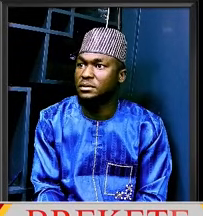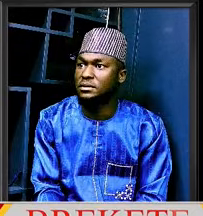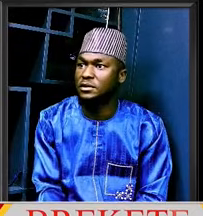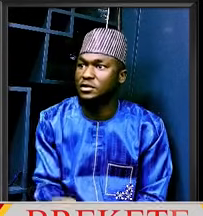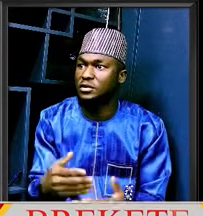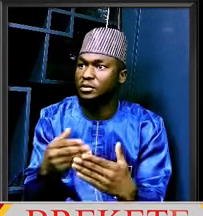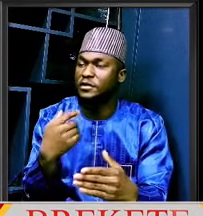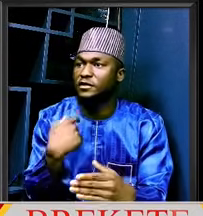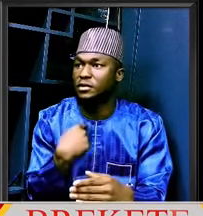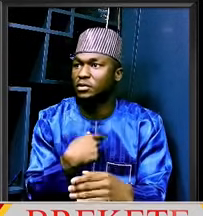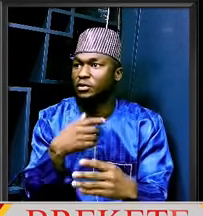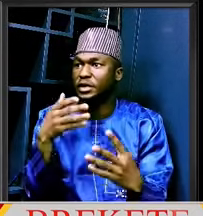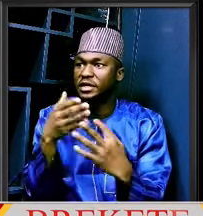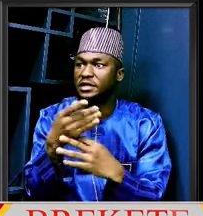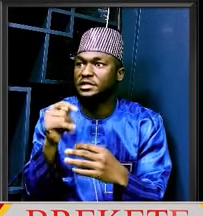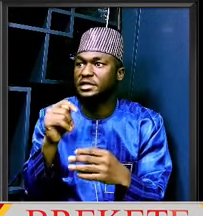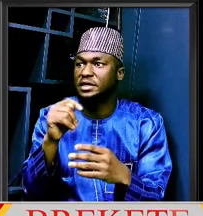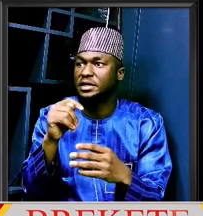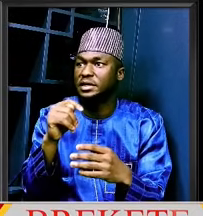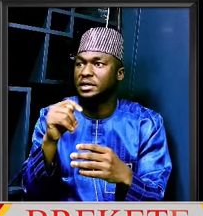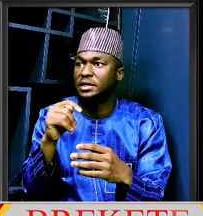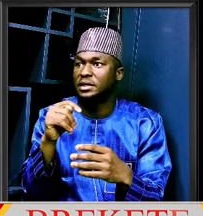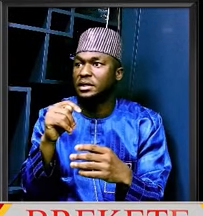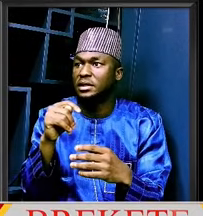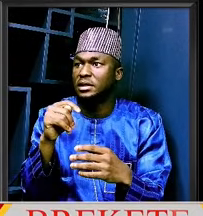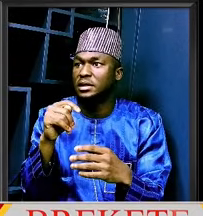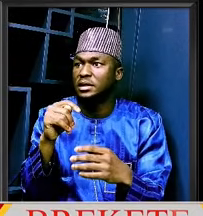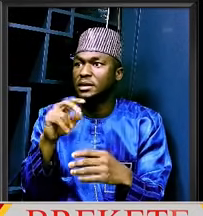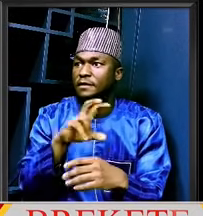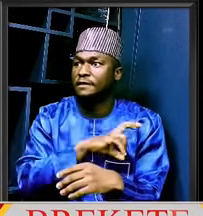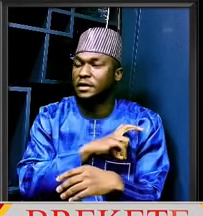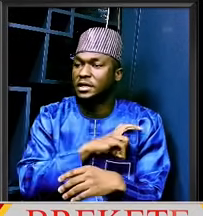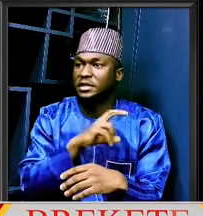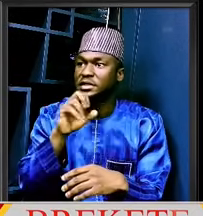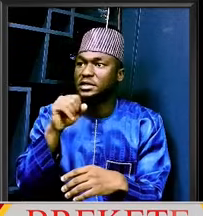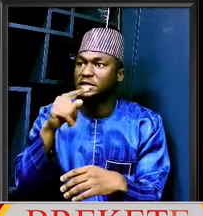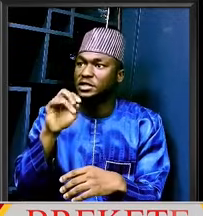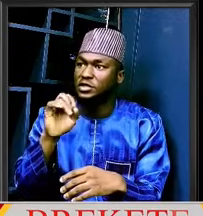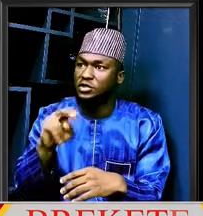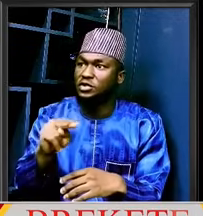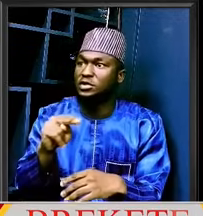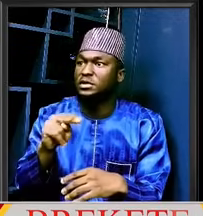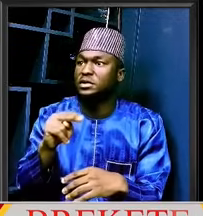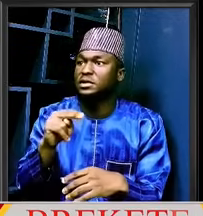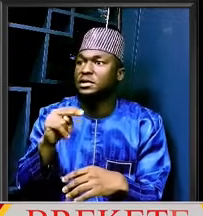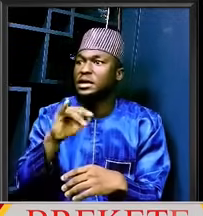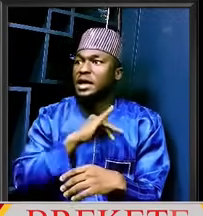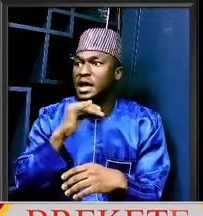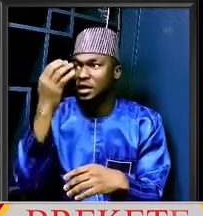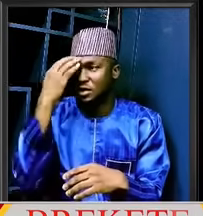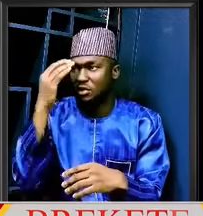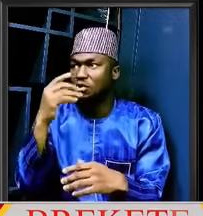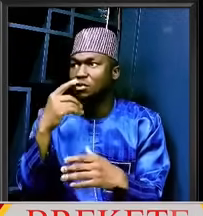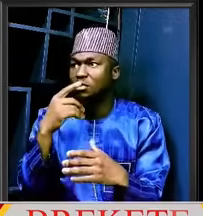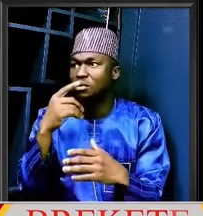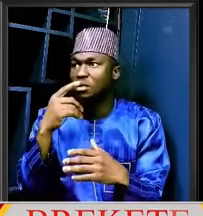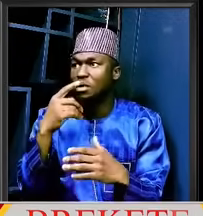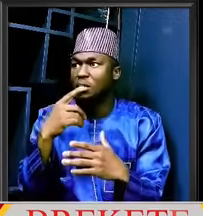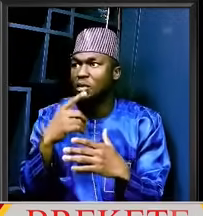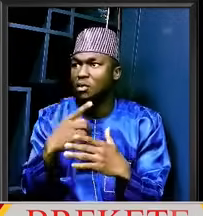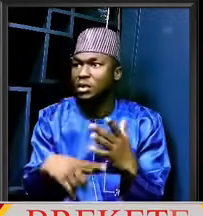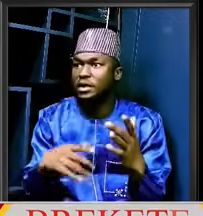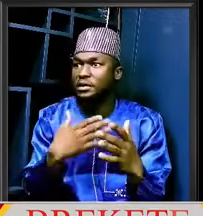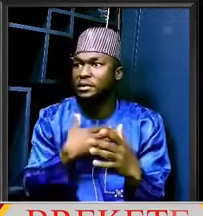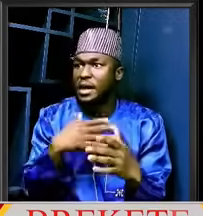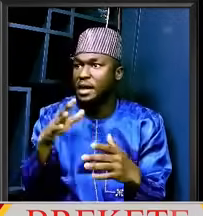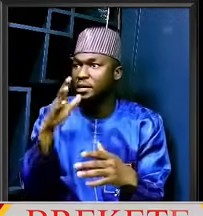Before we reach, we saw. See, this house is a 5-bedroom apartment. I know what my mother went through to build this house. See,